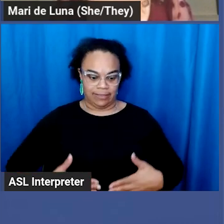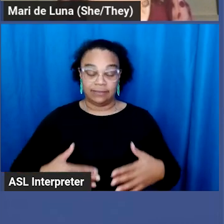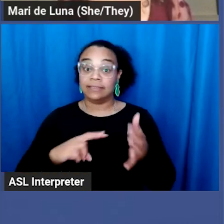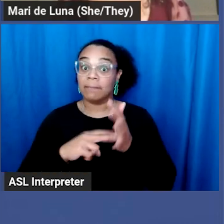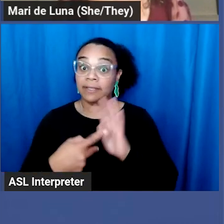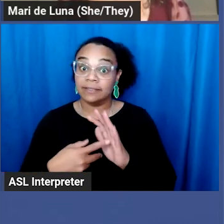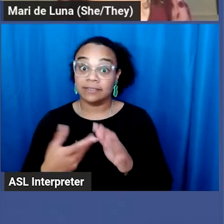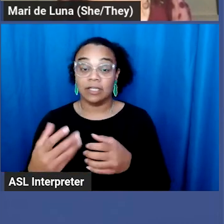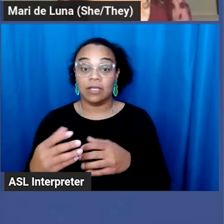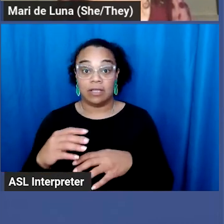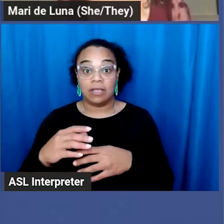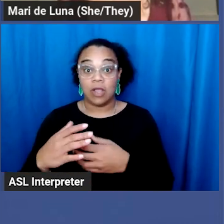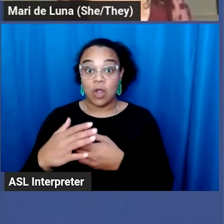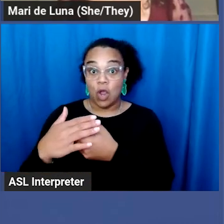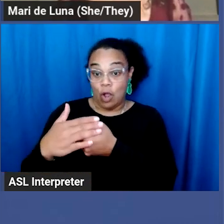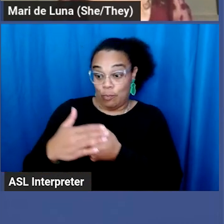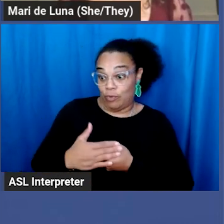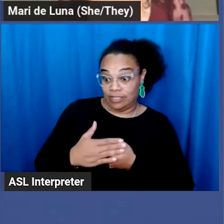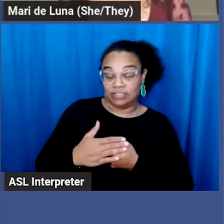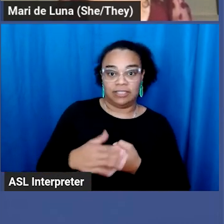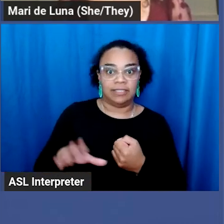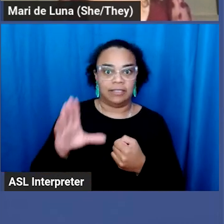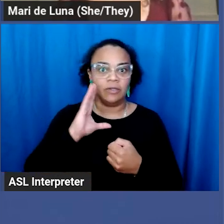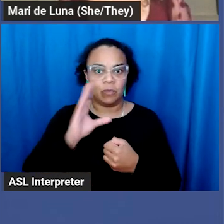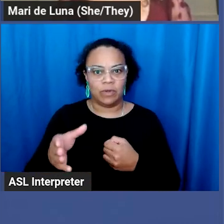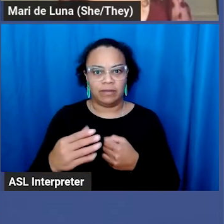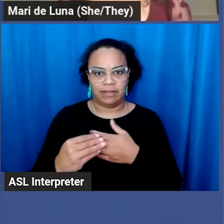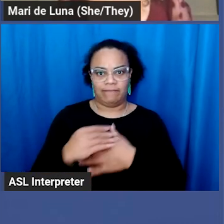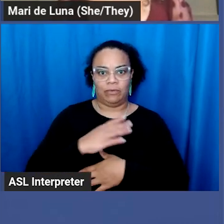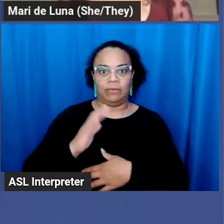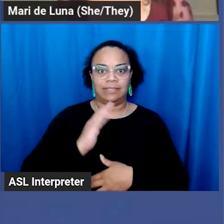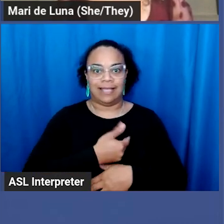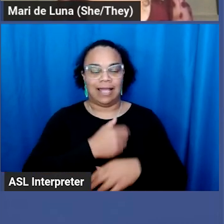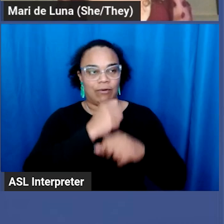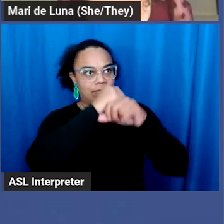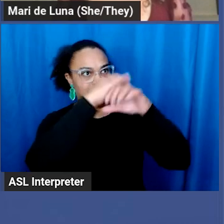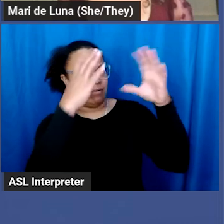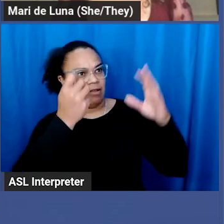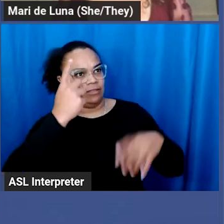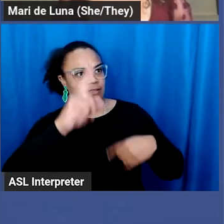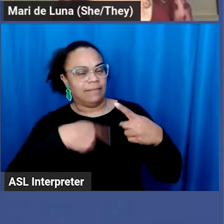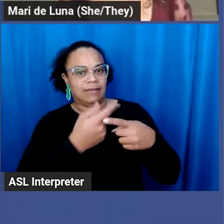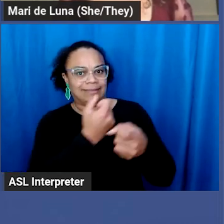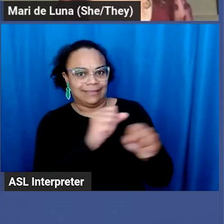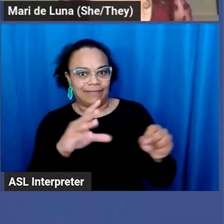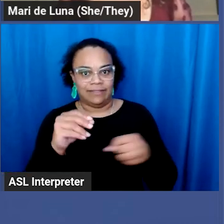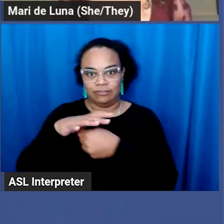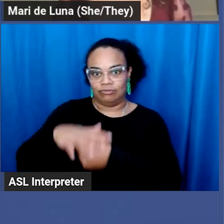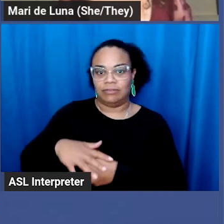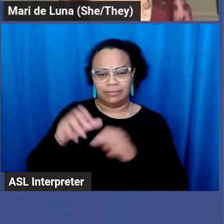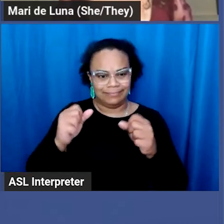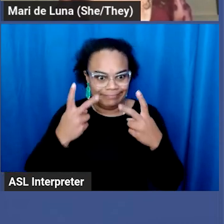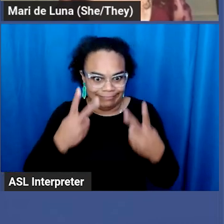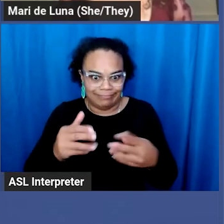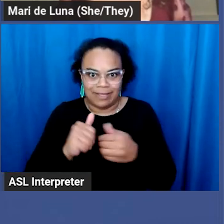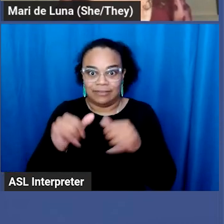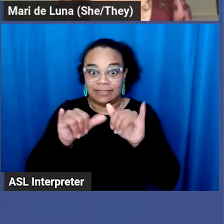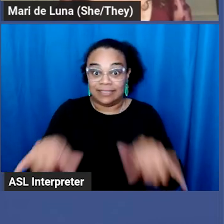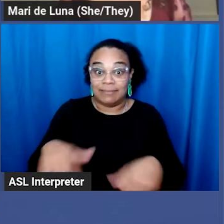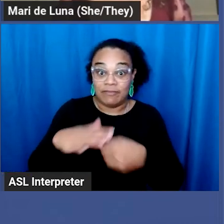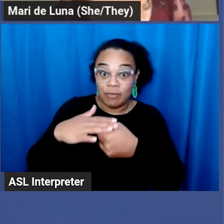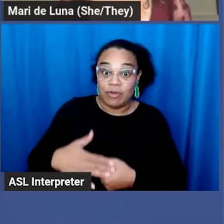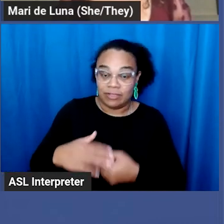oppression then shapes our experience of safety and stress. So we can see how systems of oppression directly impact